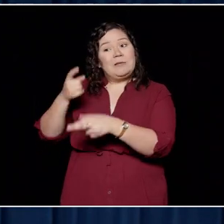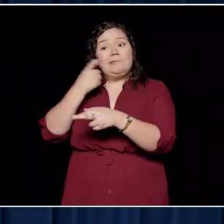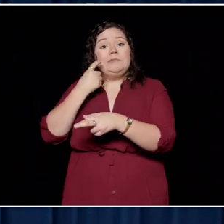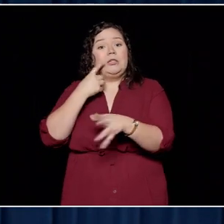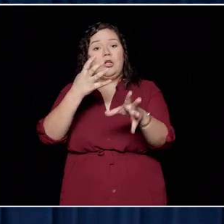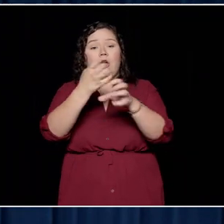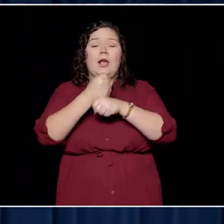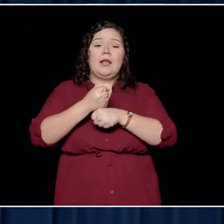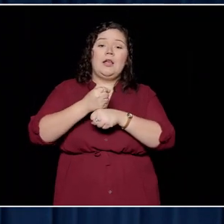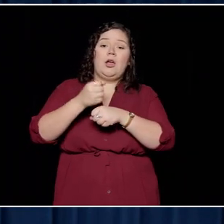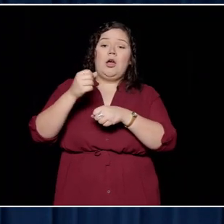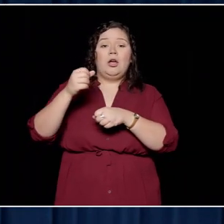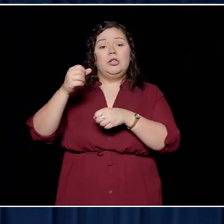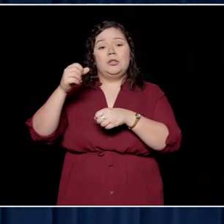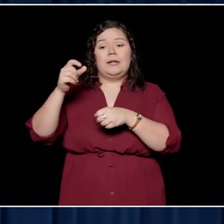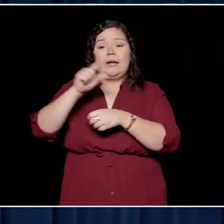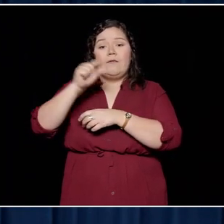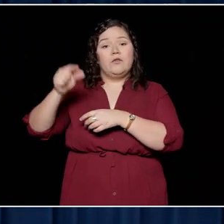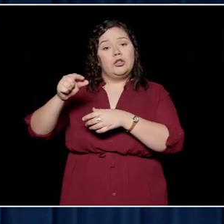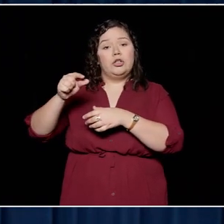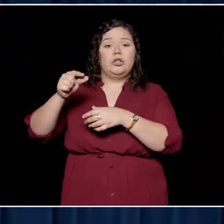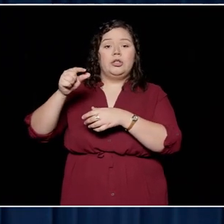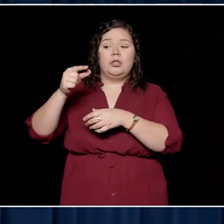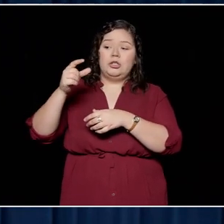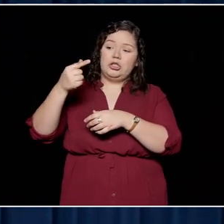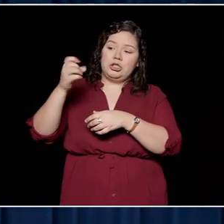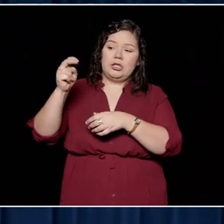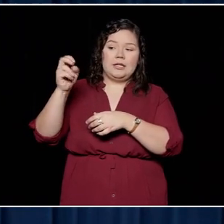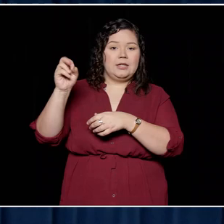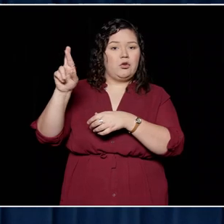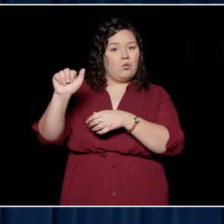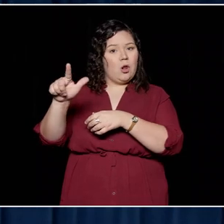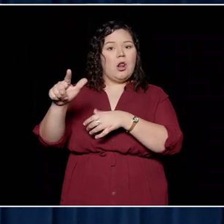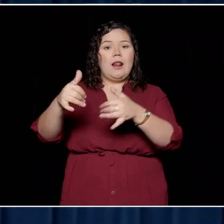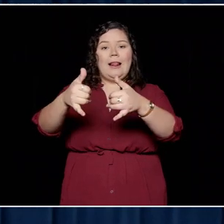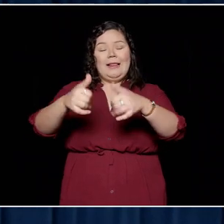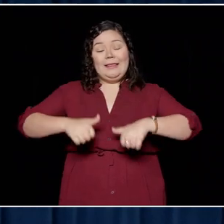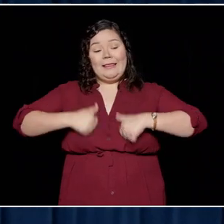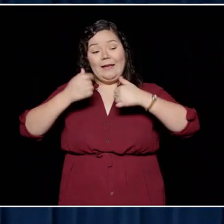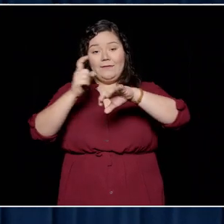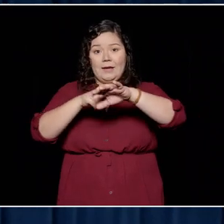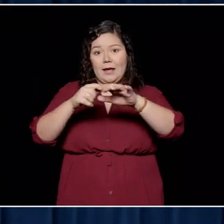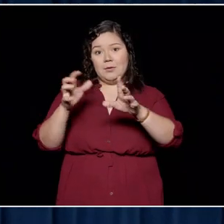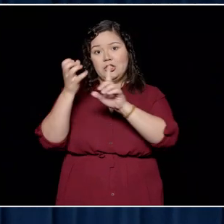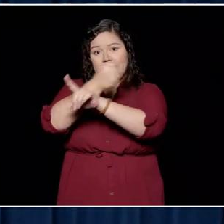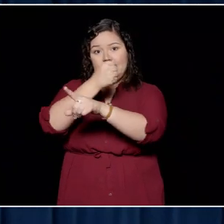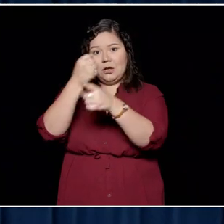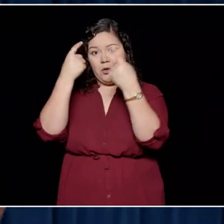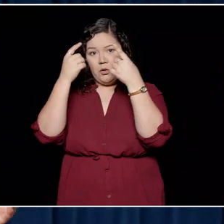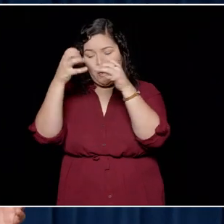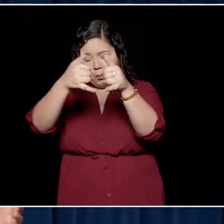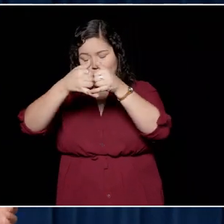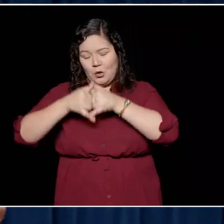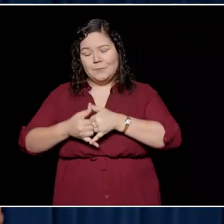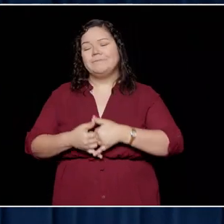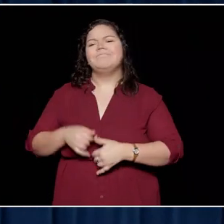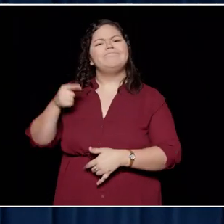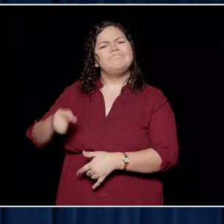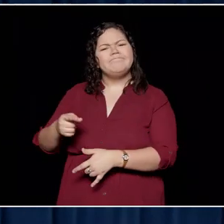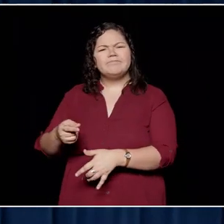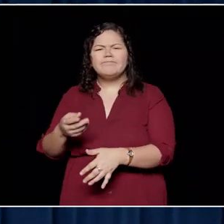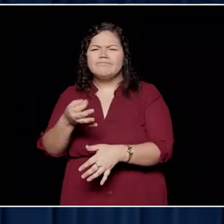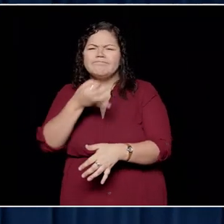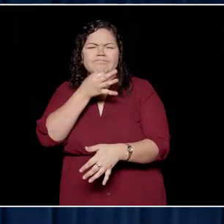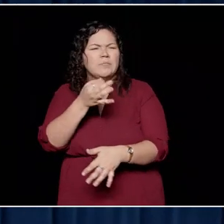Award. As someone who understands what amuses, delights, and occasionally enrages